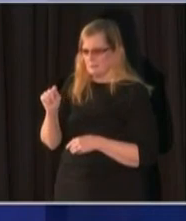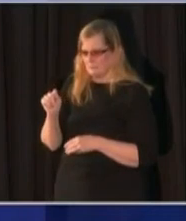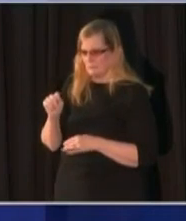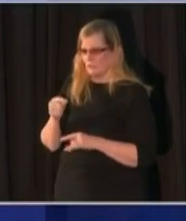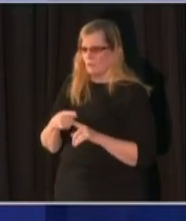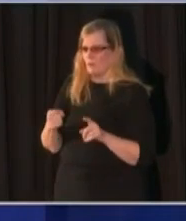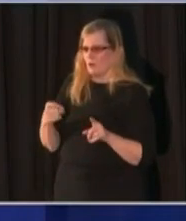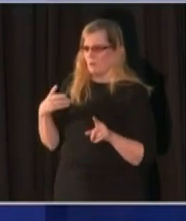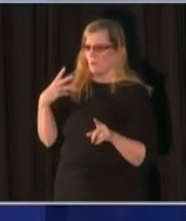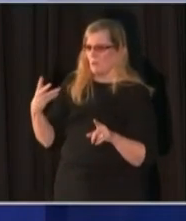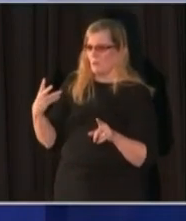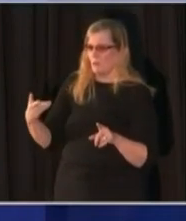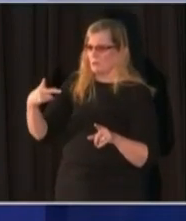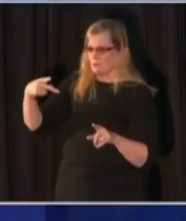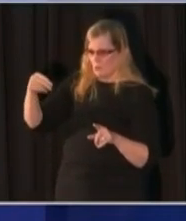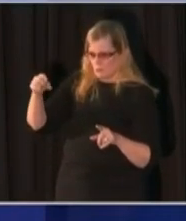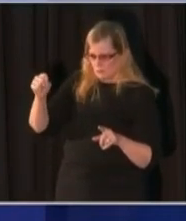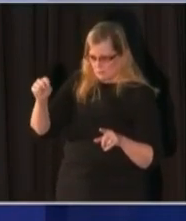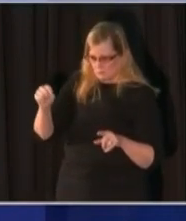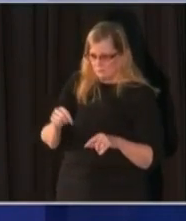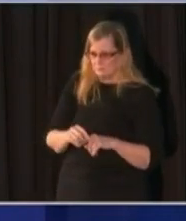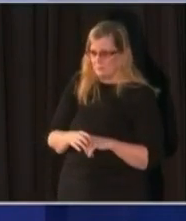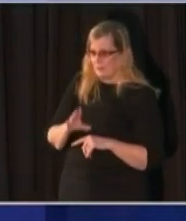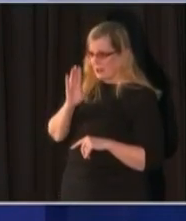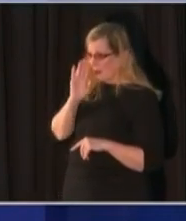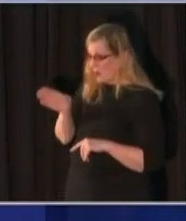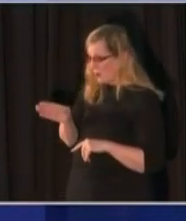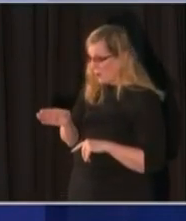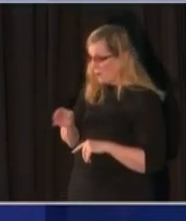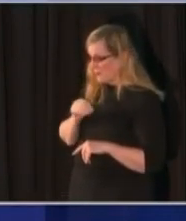Hello? Is Bennett on the line?